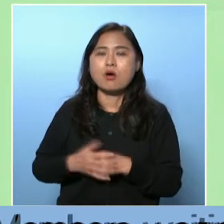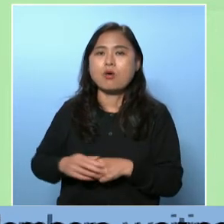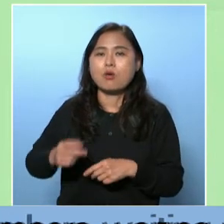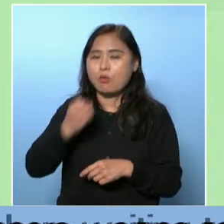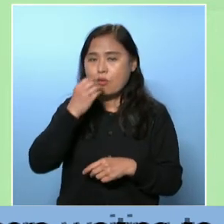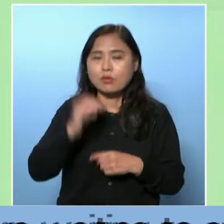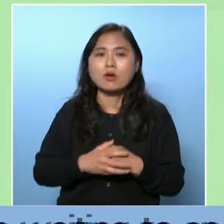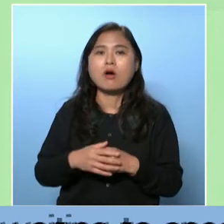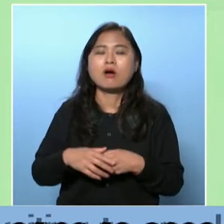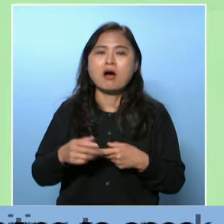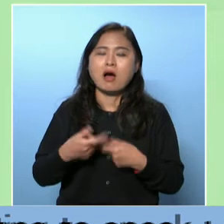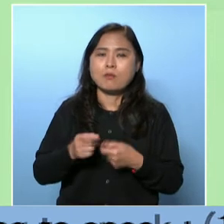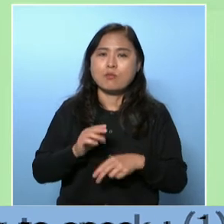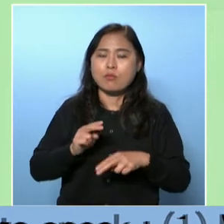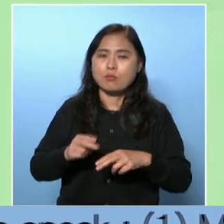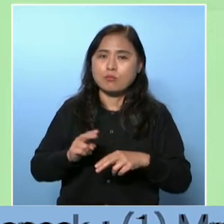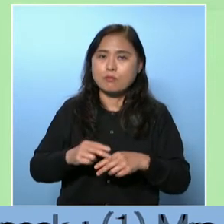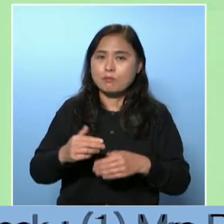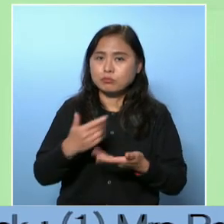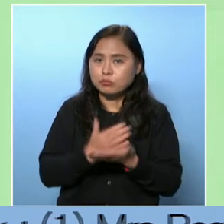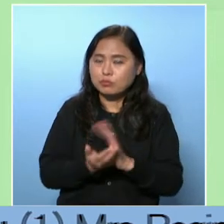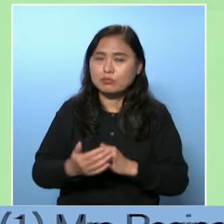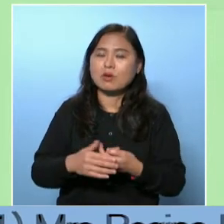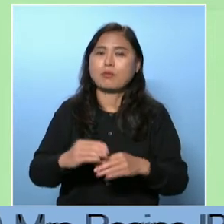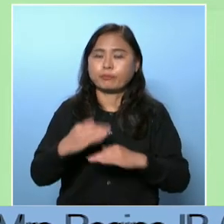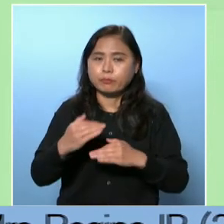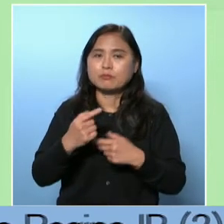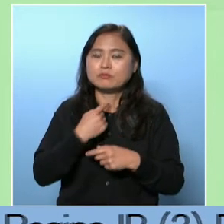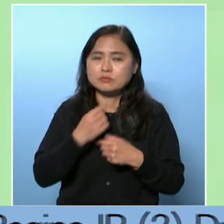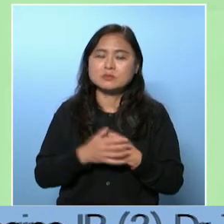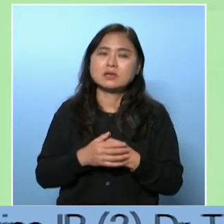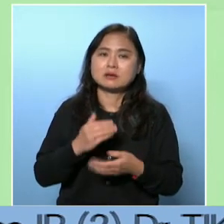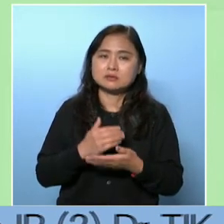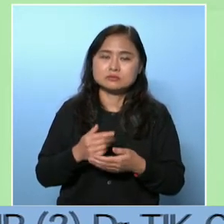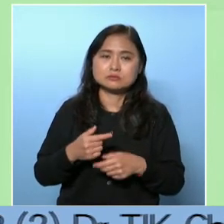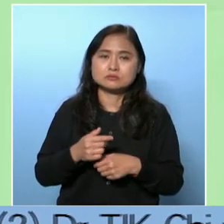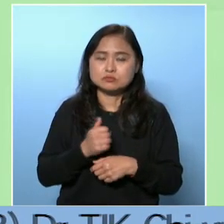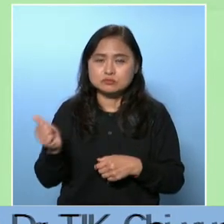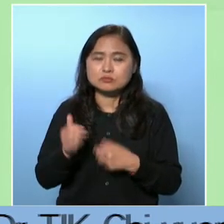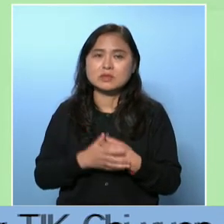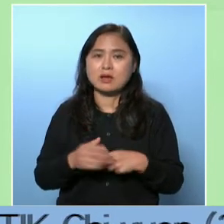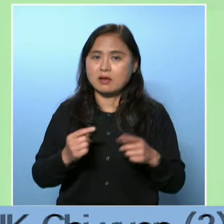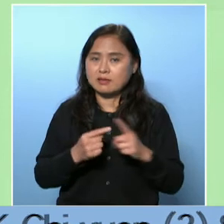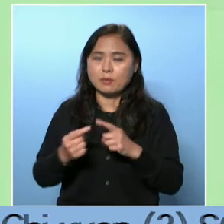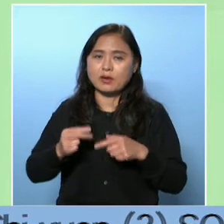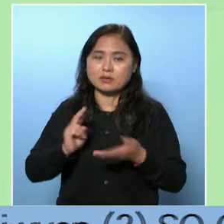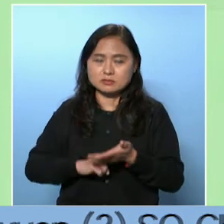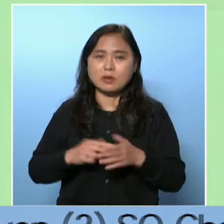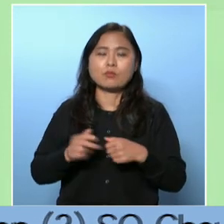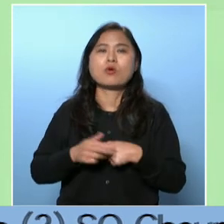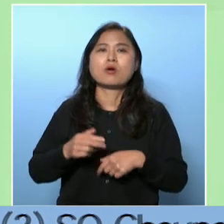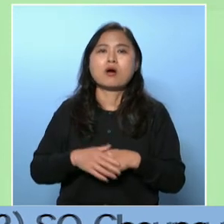we shall have to ensure the stability of essential supplies from the mainland to